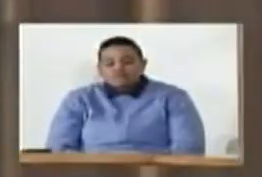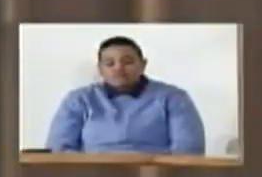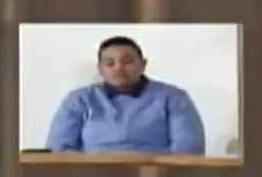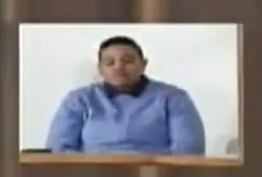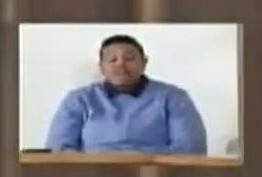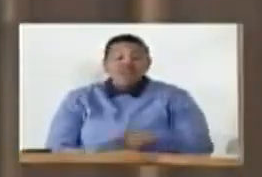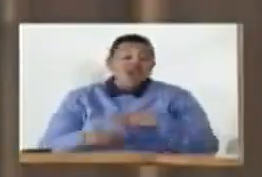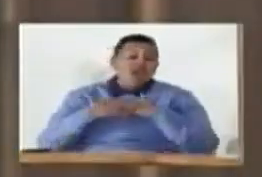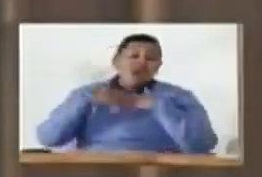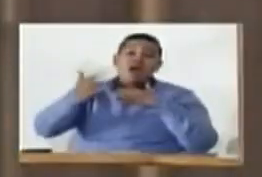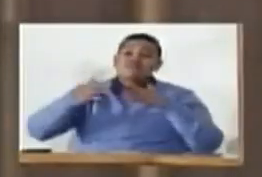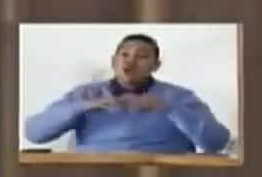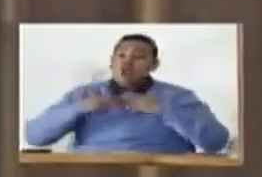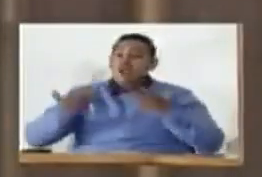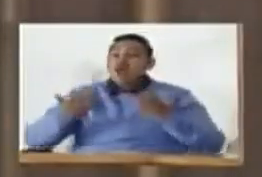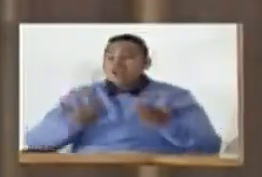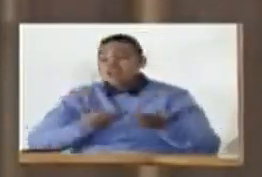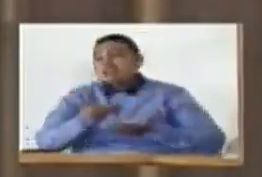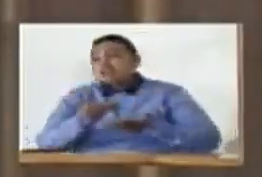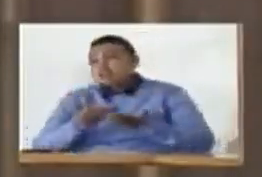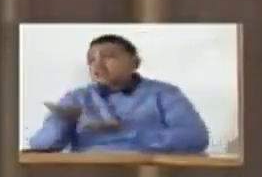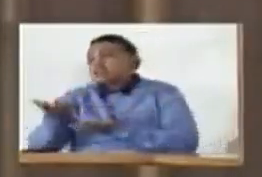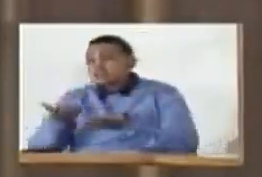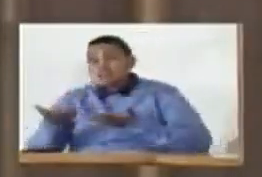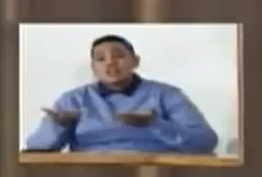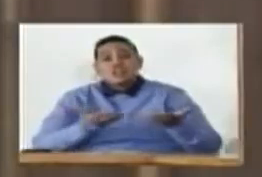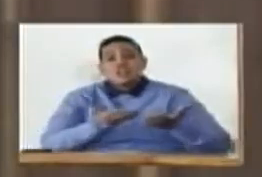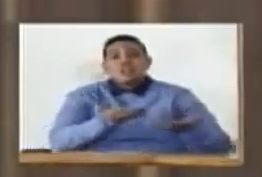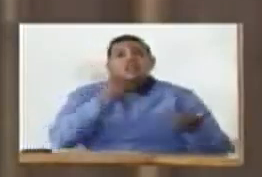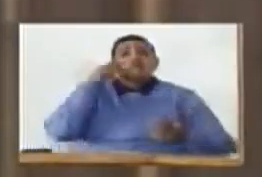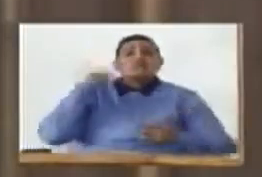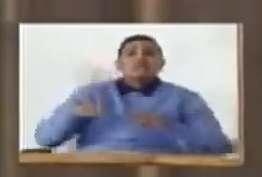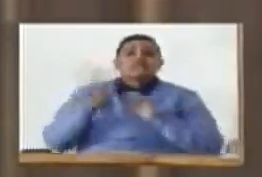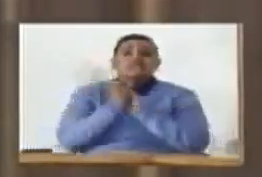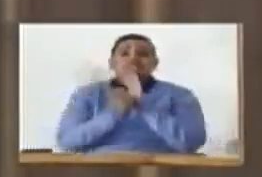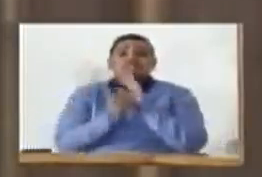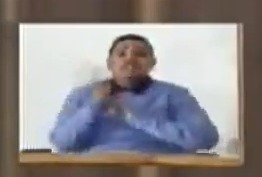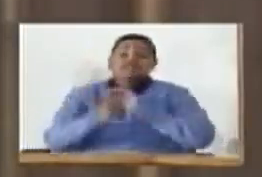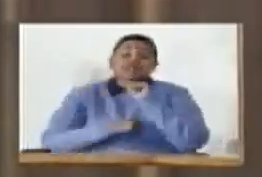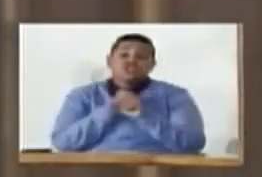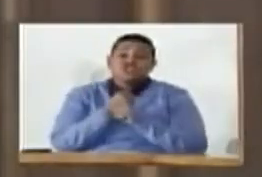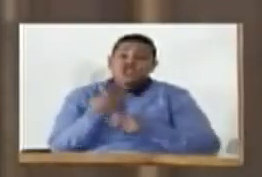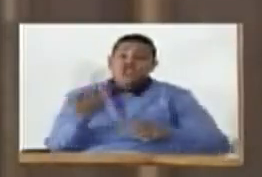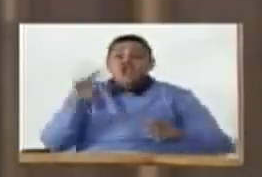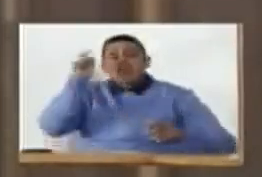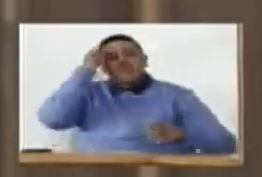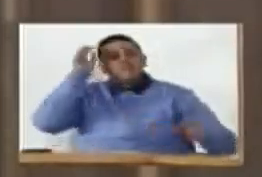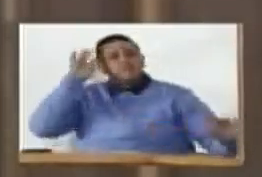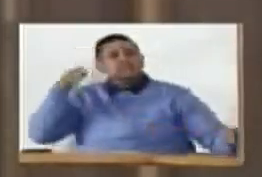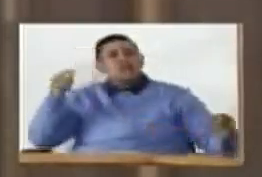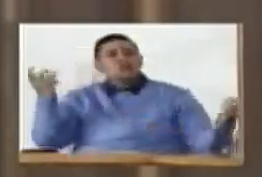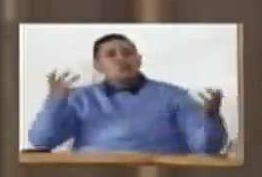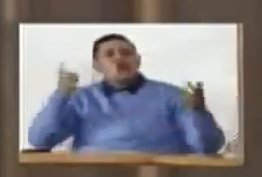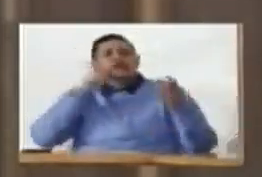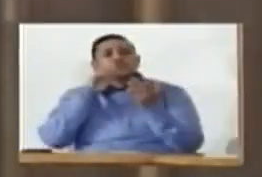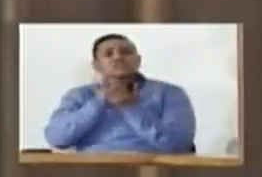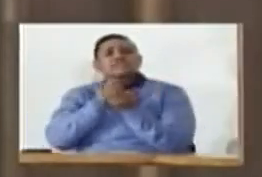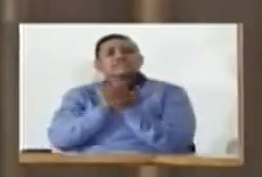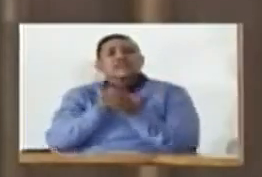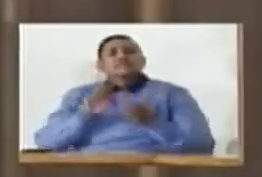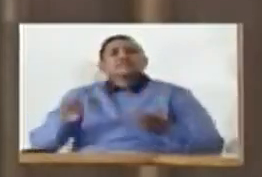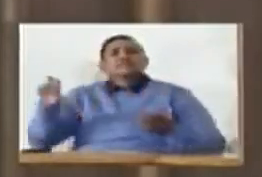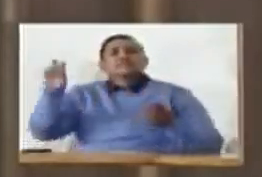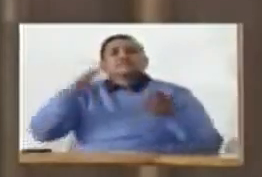After much consultation with the industry, for this legislative year, the government will table the Tourism